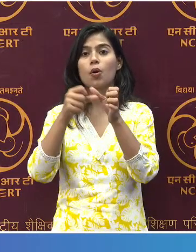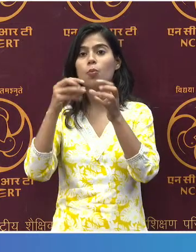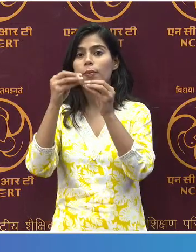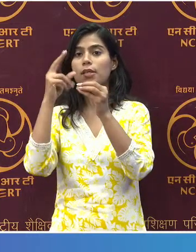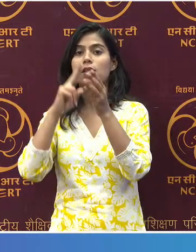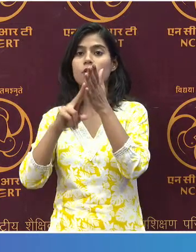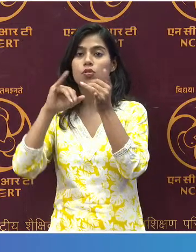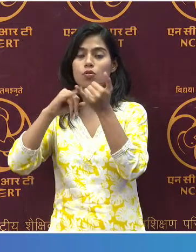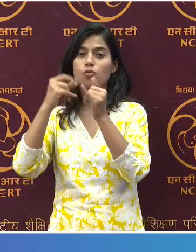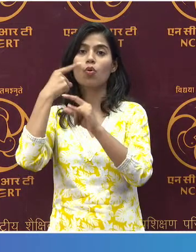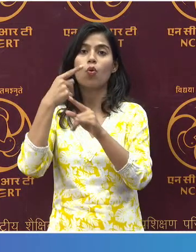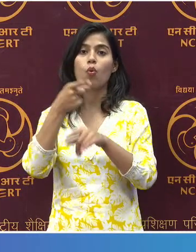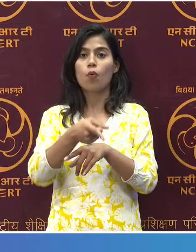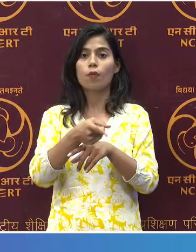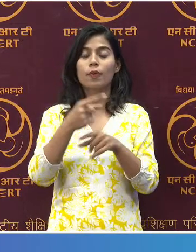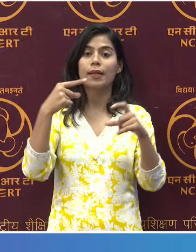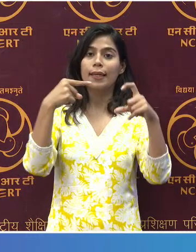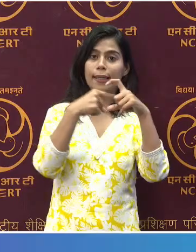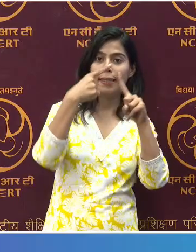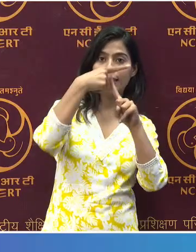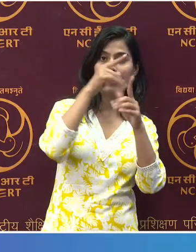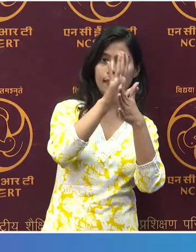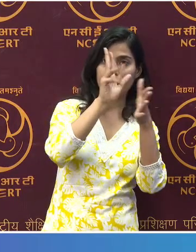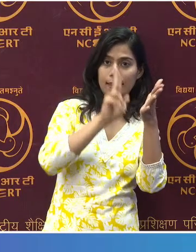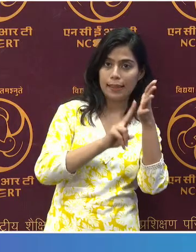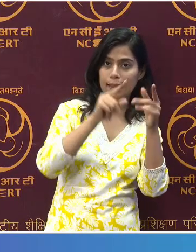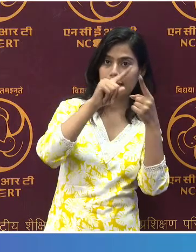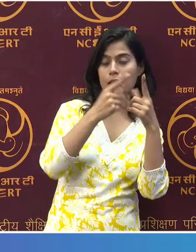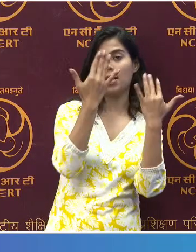ethene into ethane will take place.